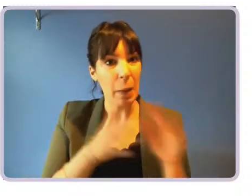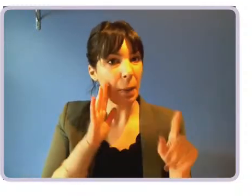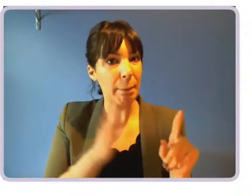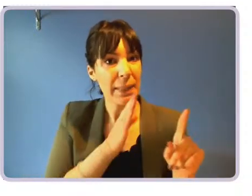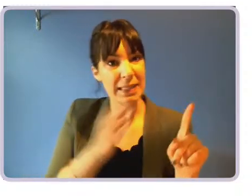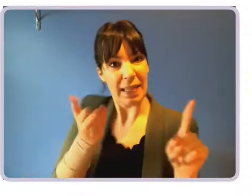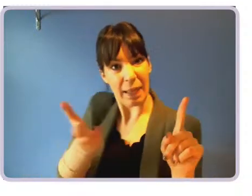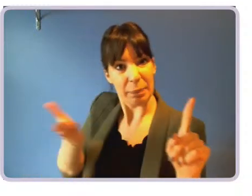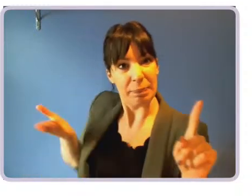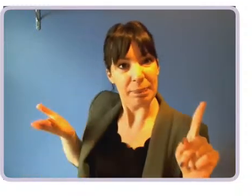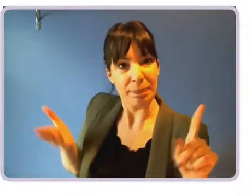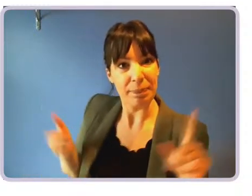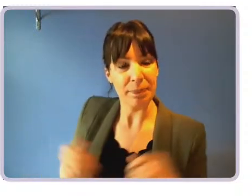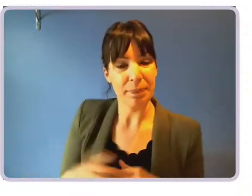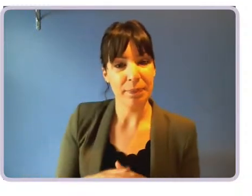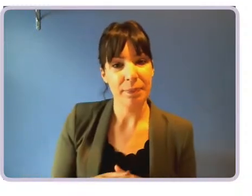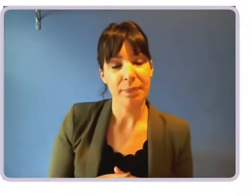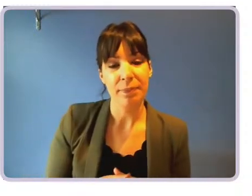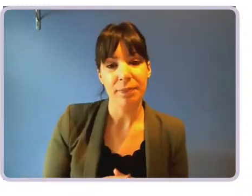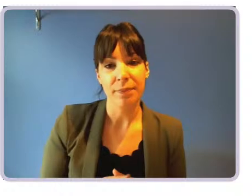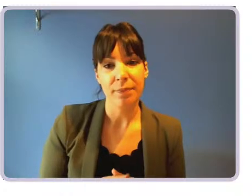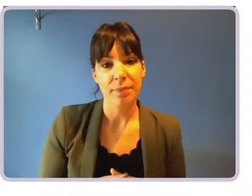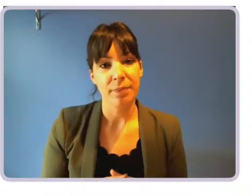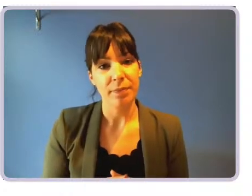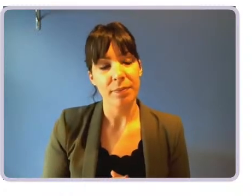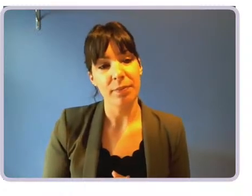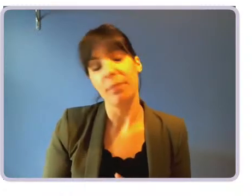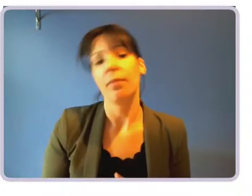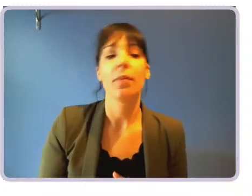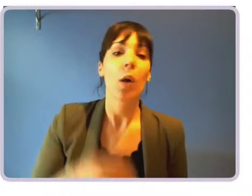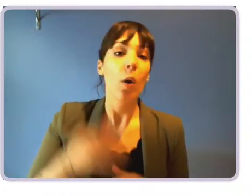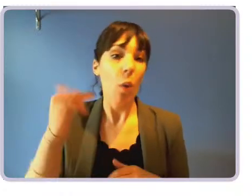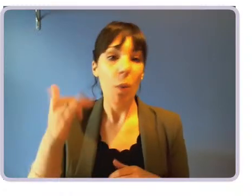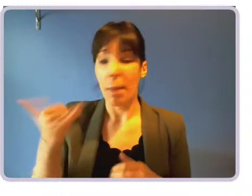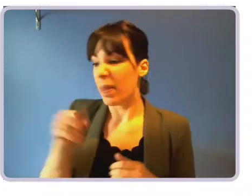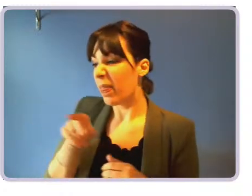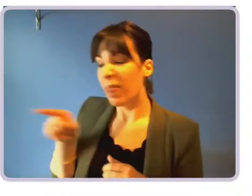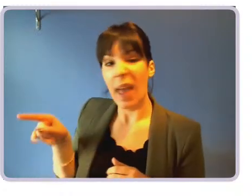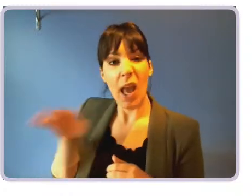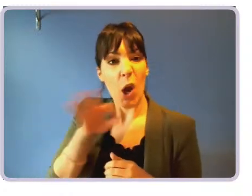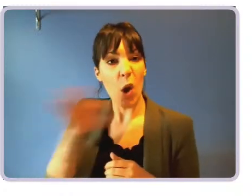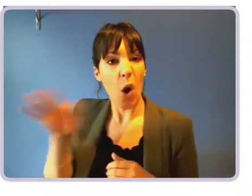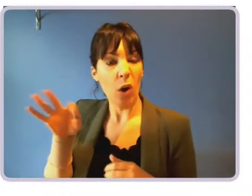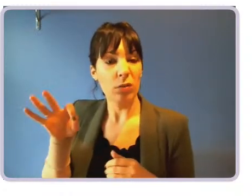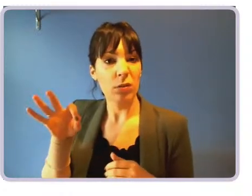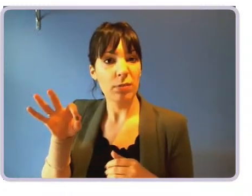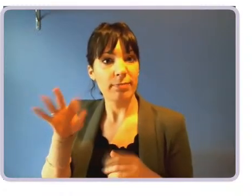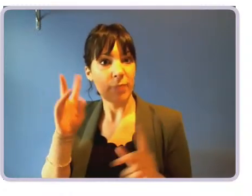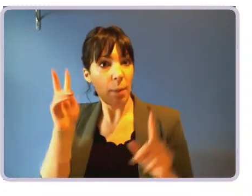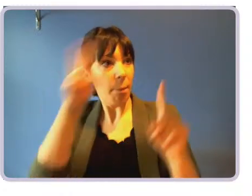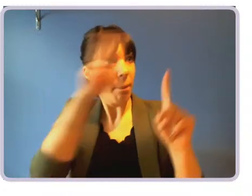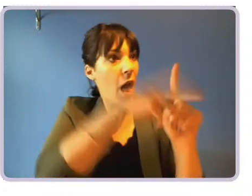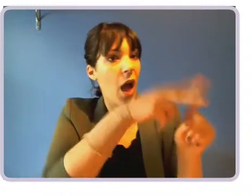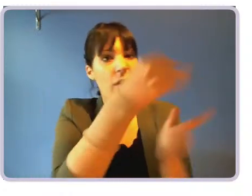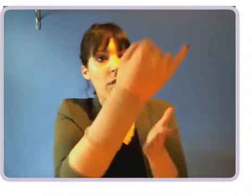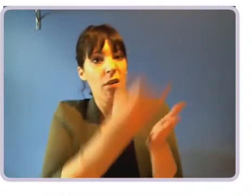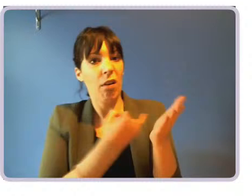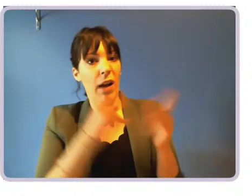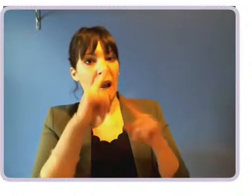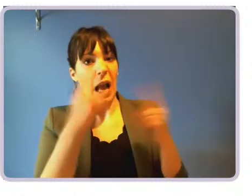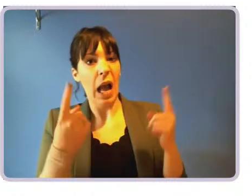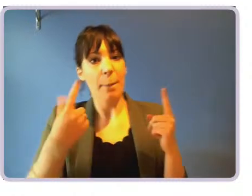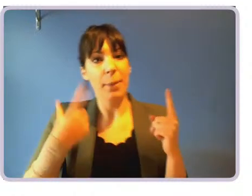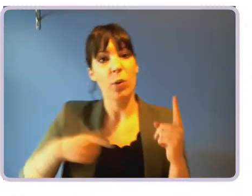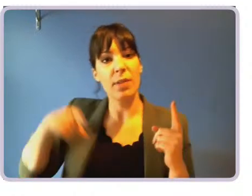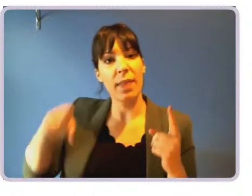packages, or they don't qualify because they're not an Australian resident, for instance. So we were